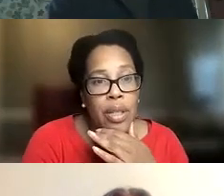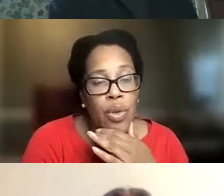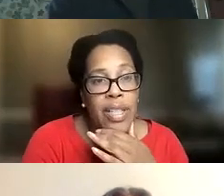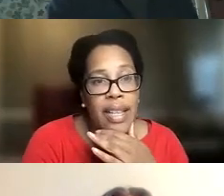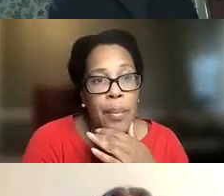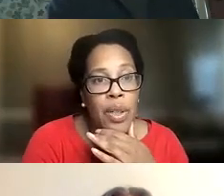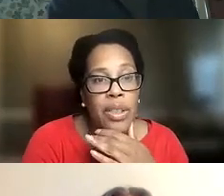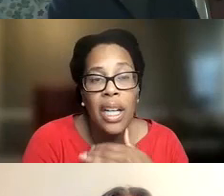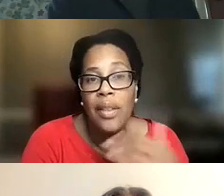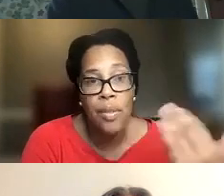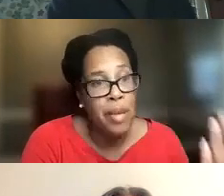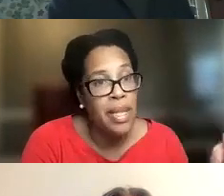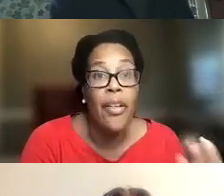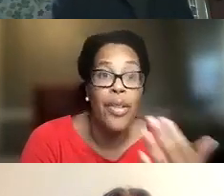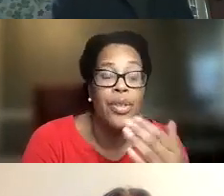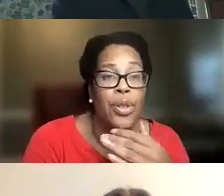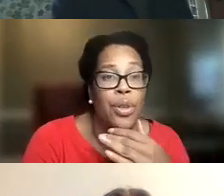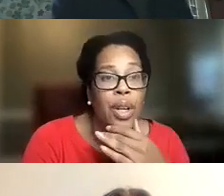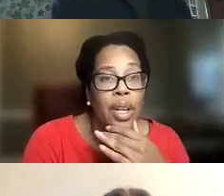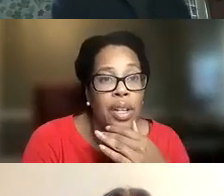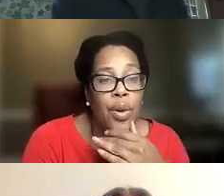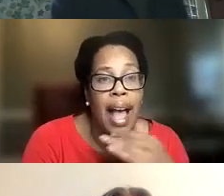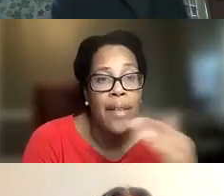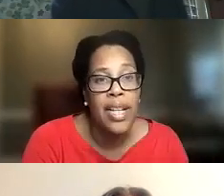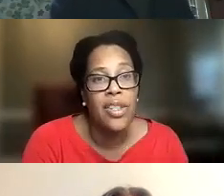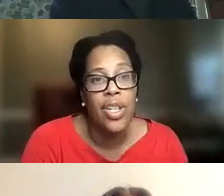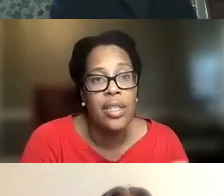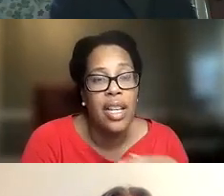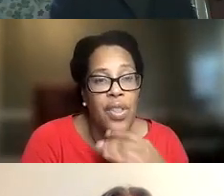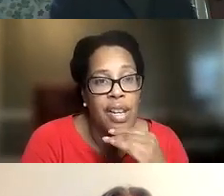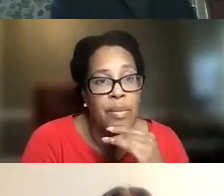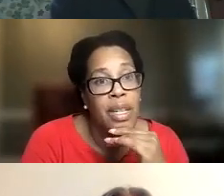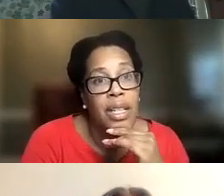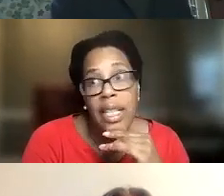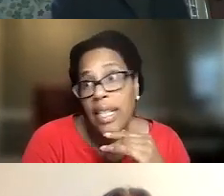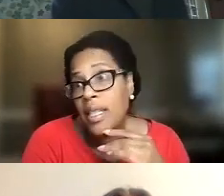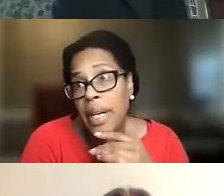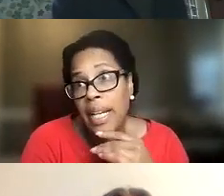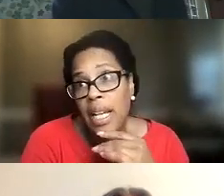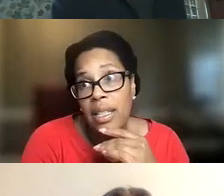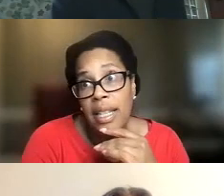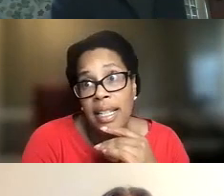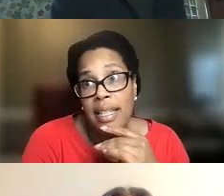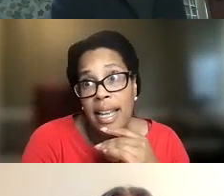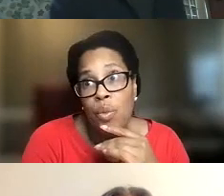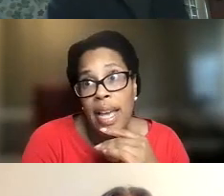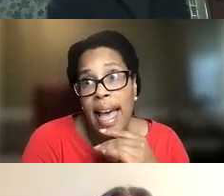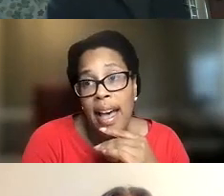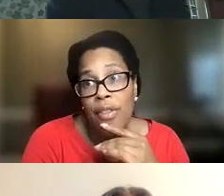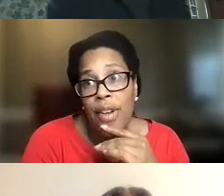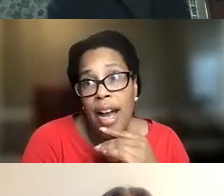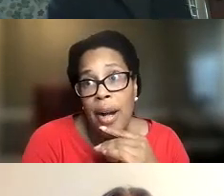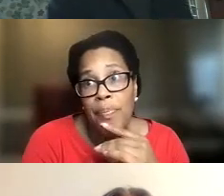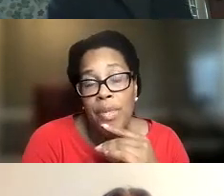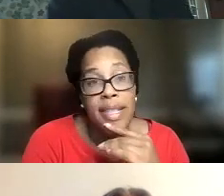folks who've assembled. There may be others who, you know, haven't had a chance to get their names on a list, but to the extent we